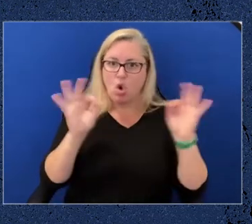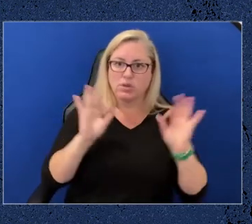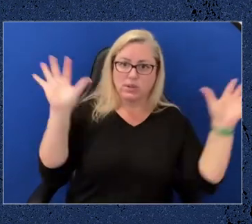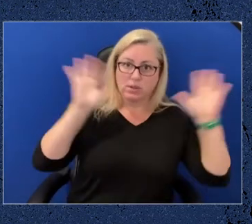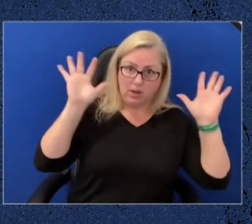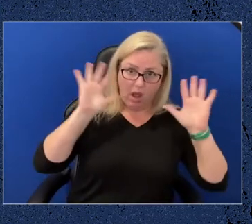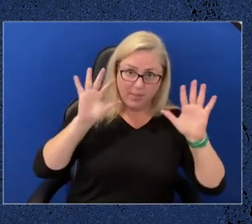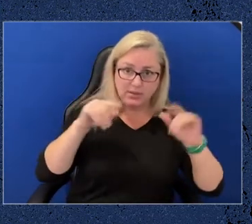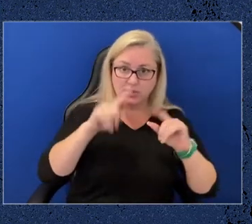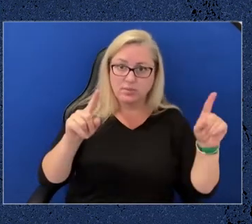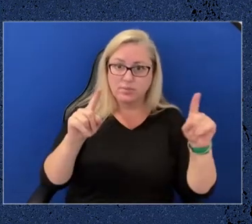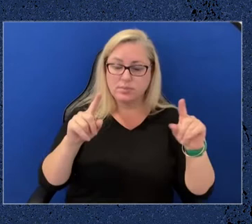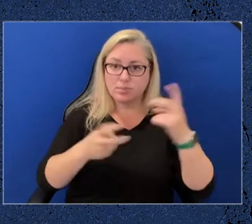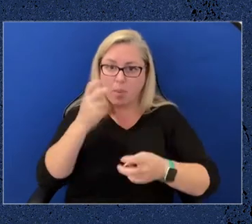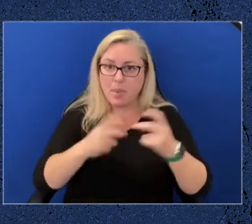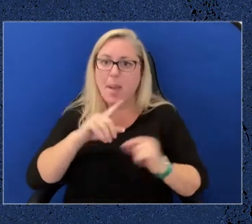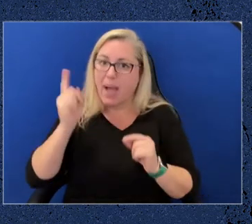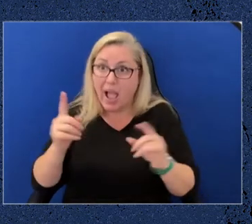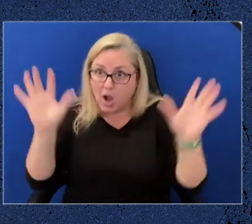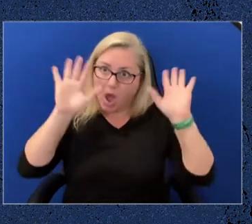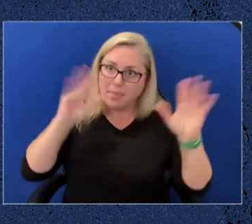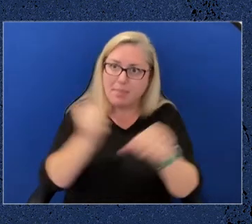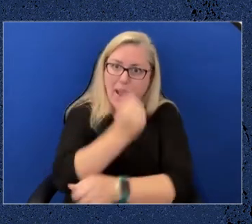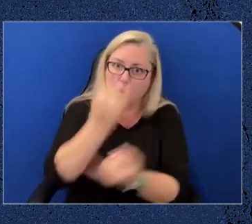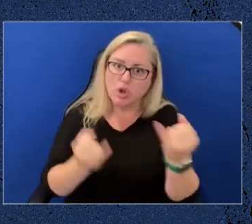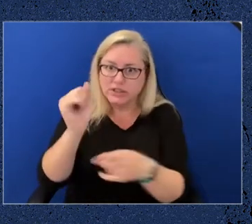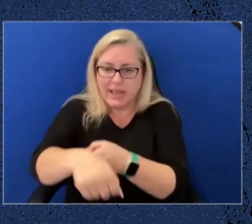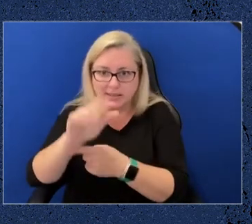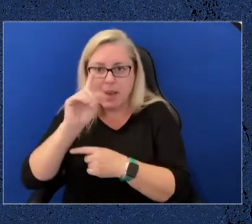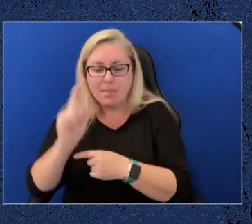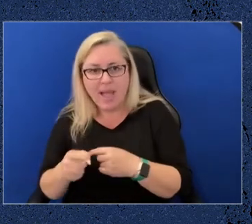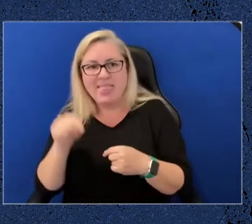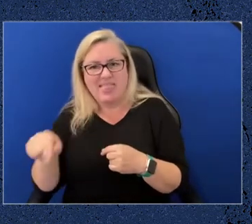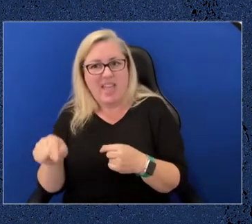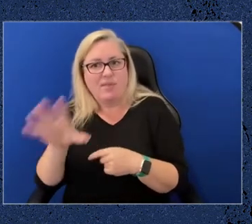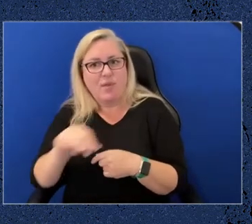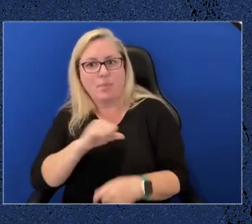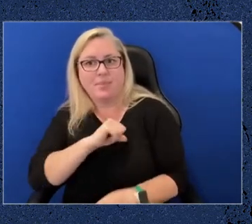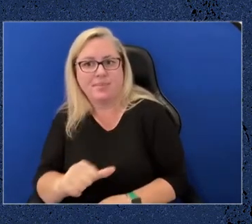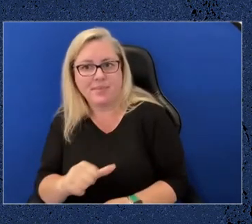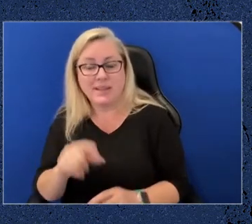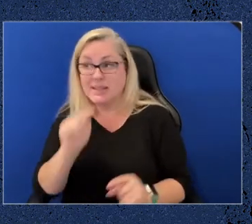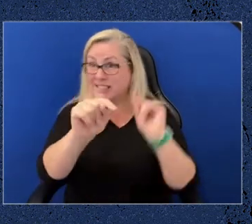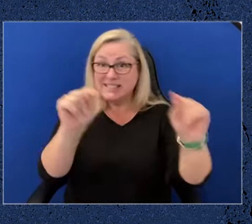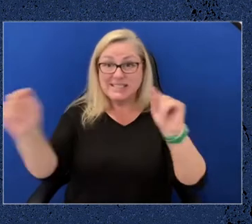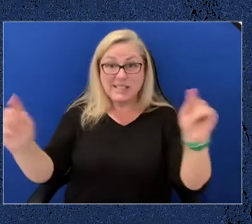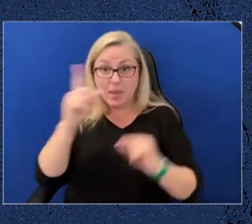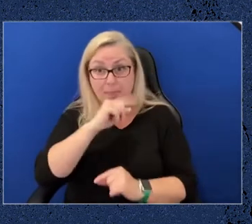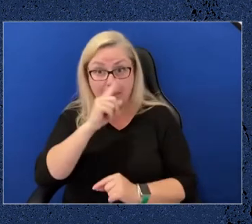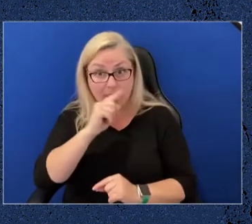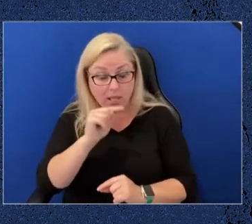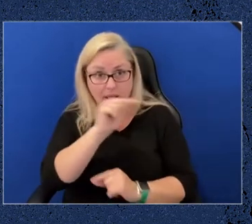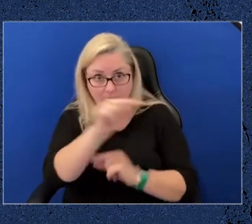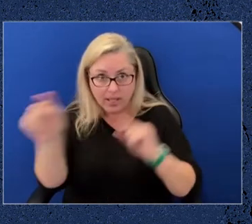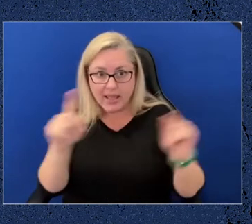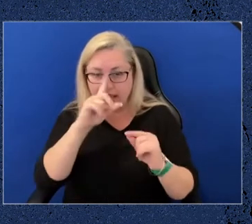different cultural perspective on the way landscapes are managed, you know. So it doesn't, that starts with you. Each individual person can